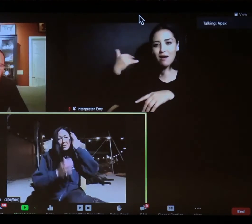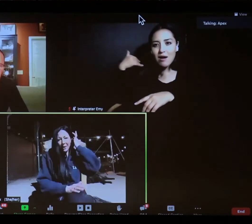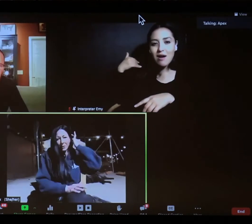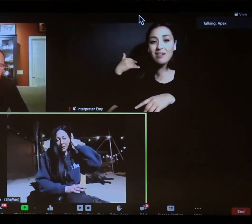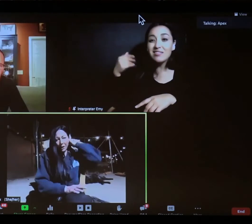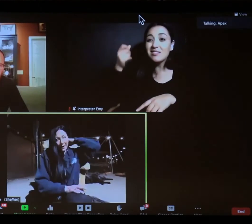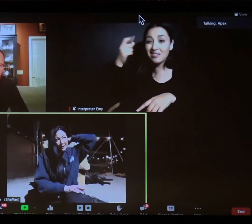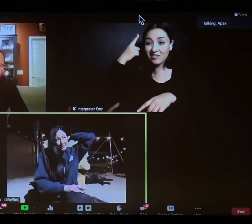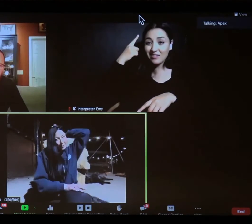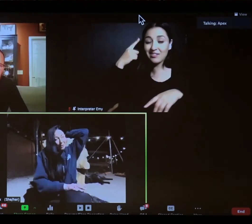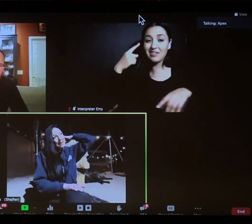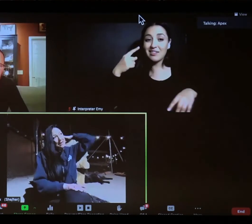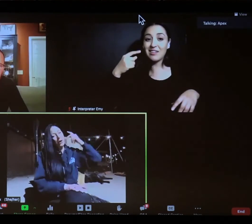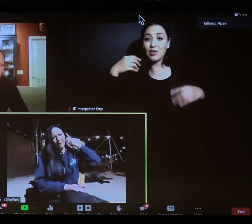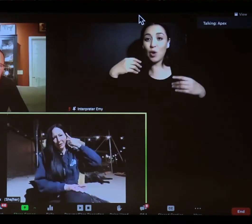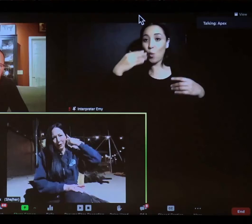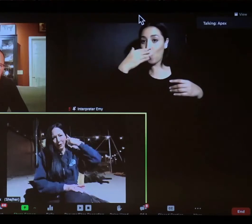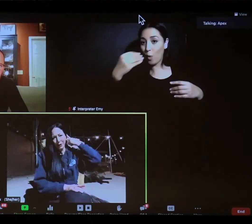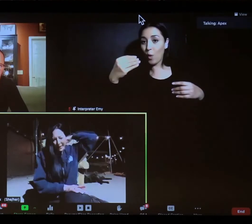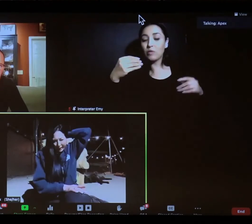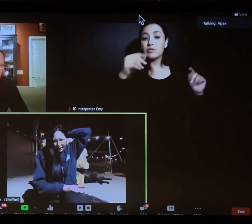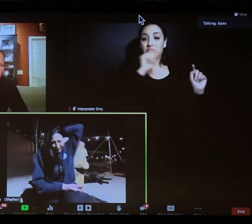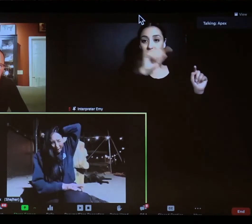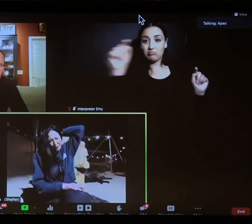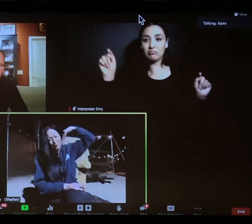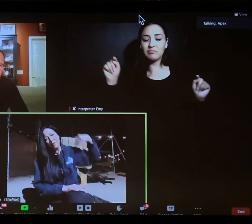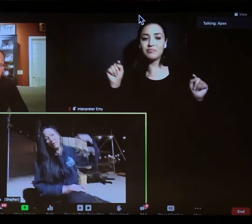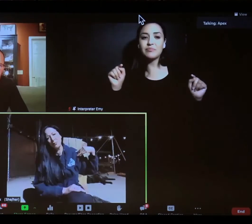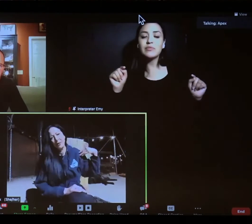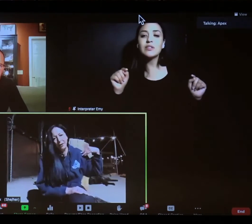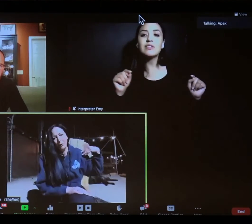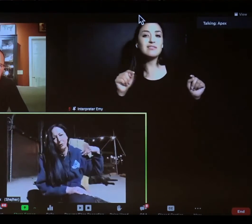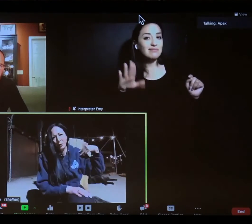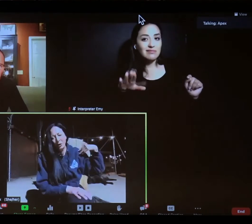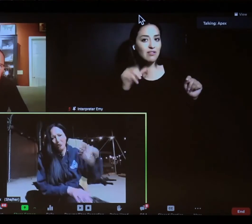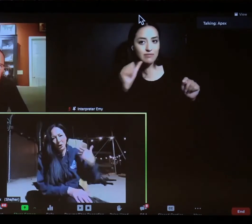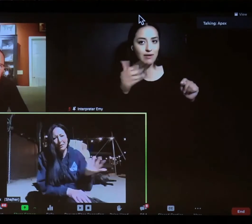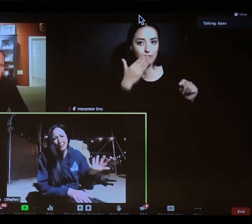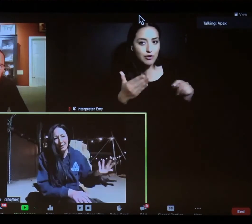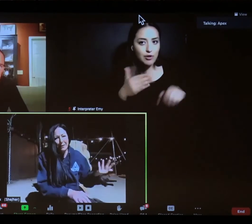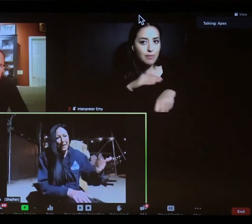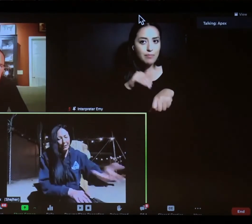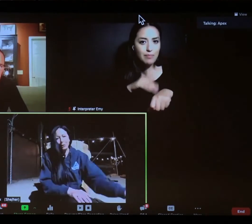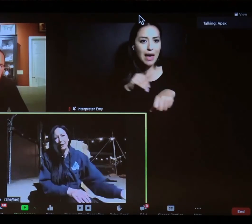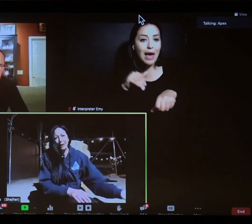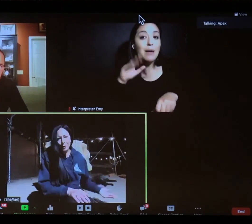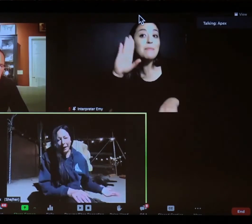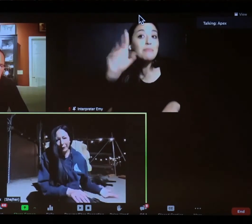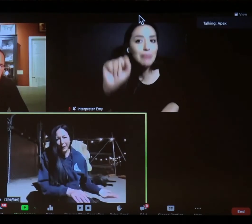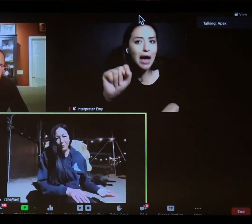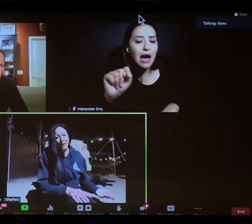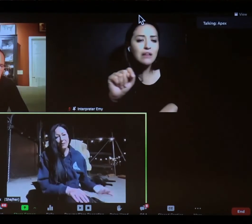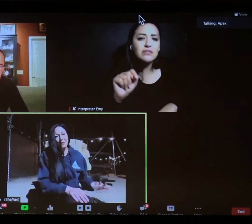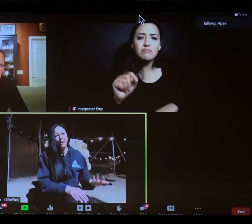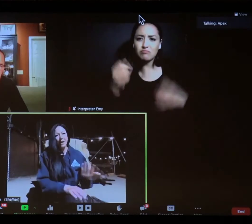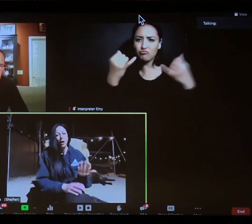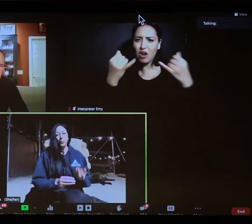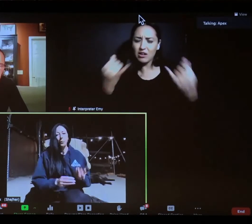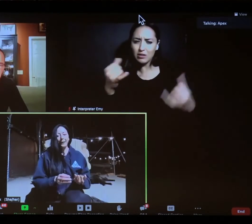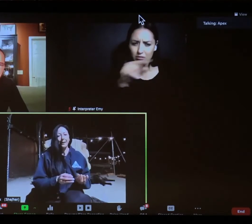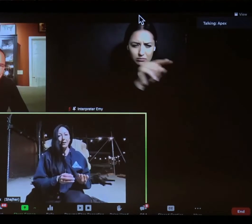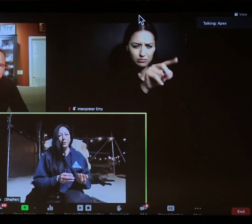seem, someone was saying, well, you know, you're saying they don't make good pets, but what you're showing us, they look like they're behaving like pets.